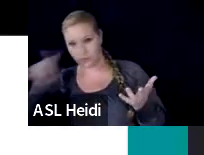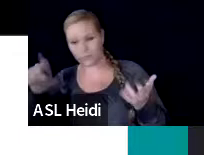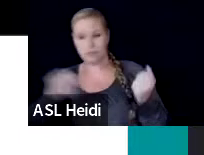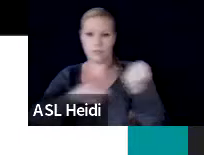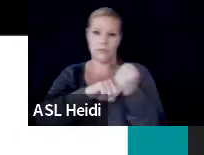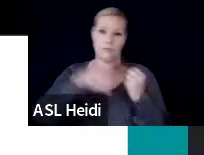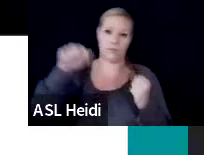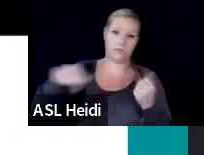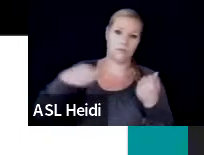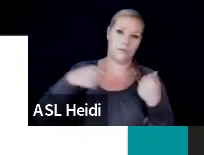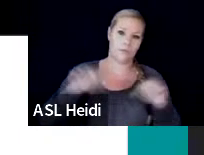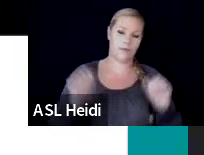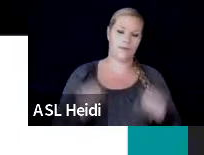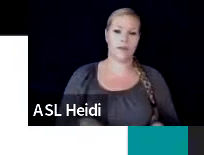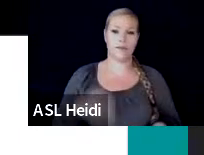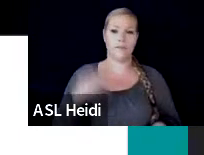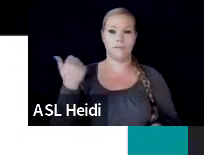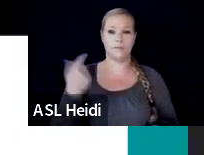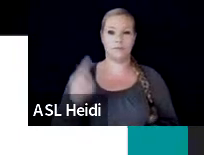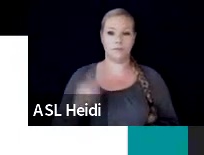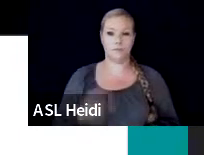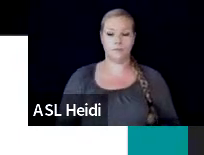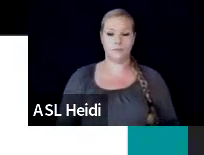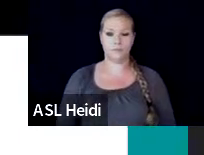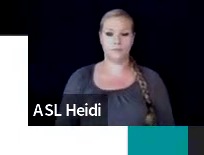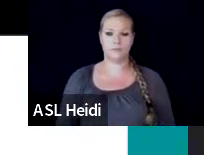effort. Next slide.